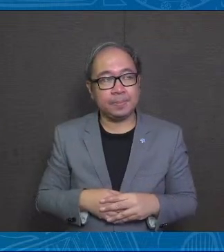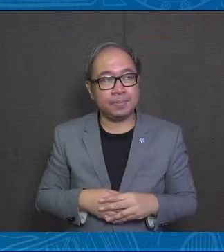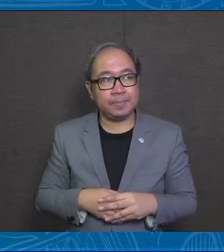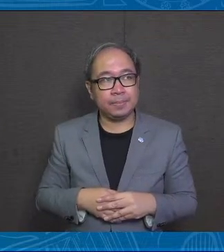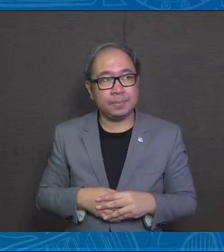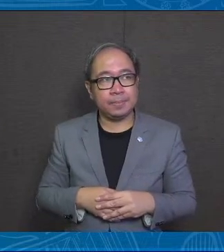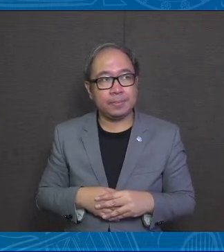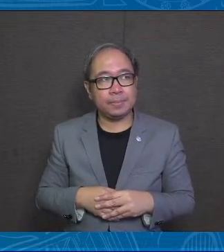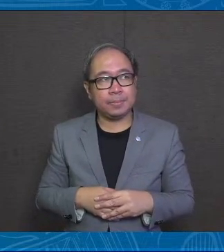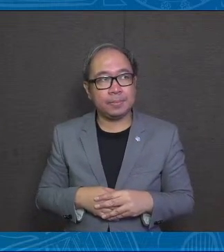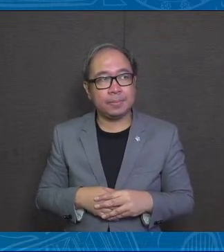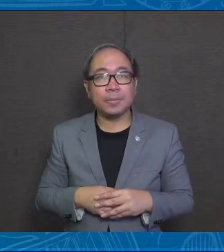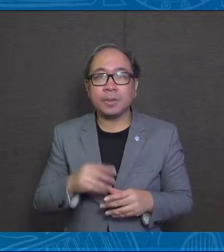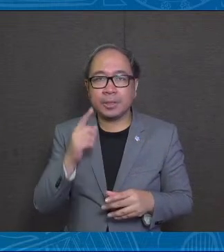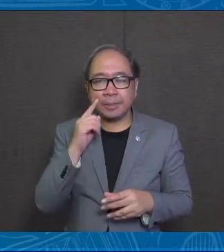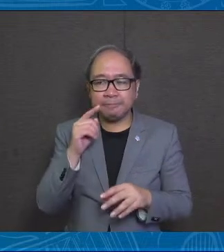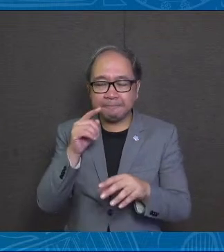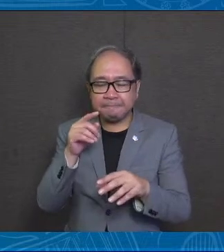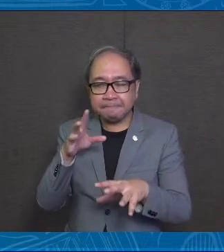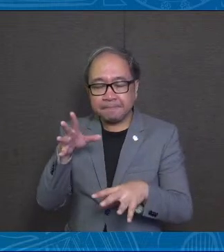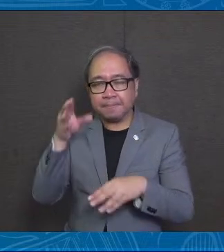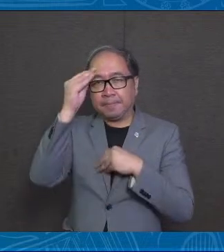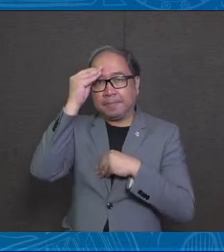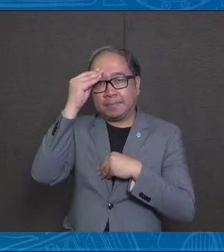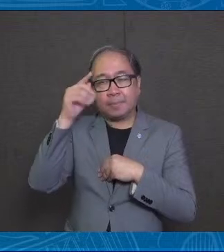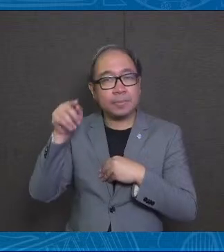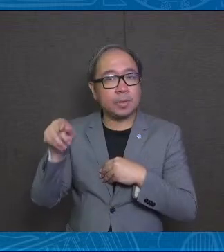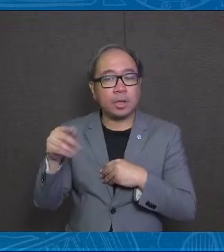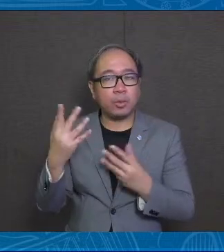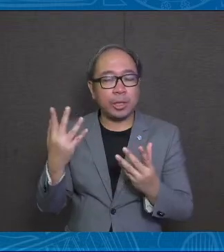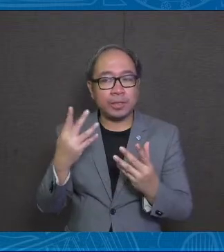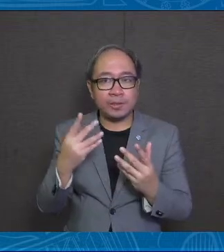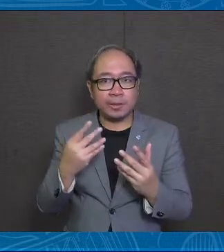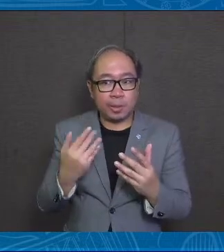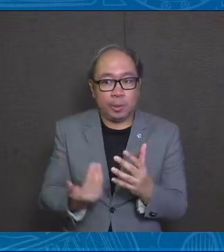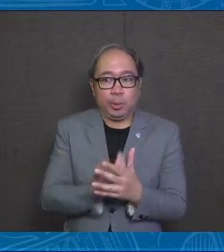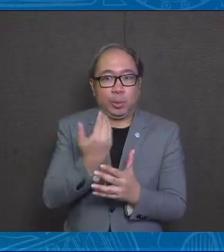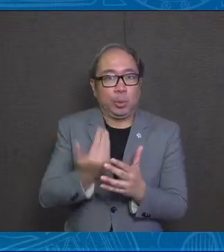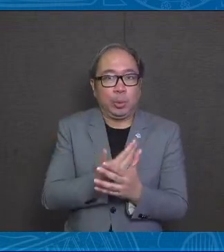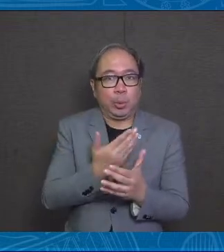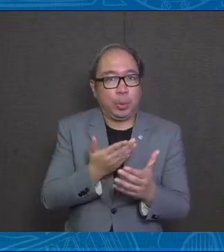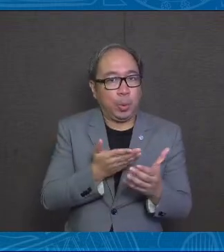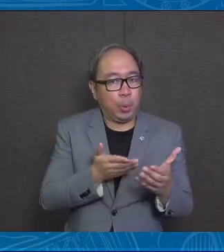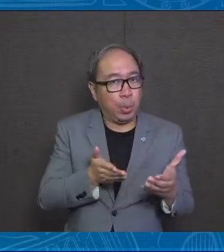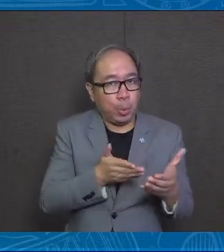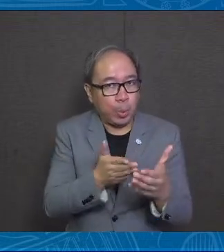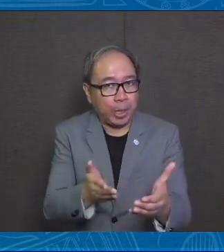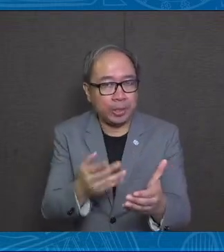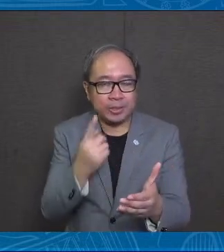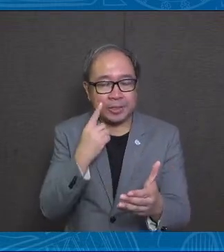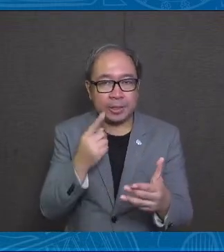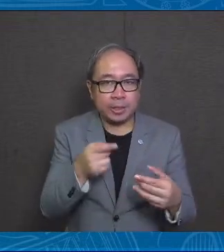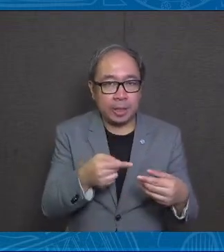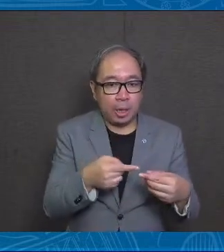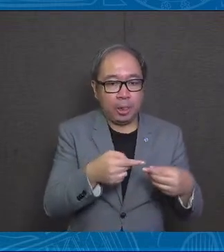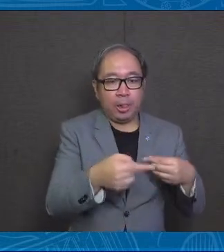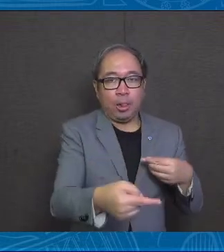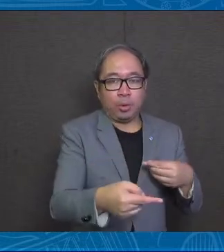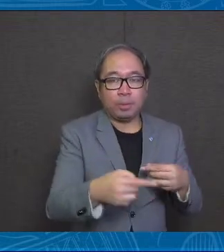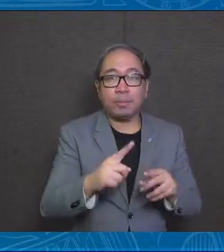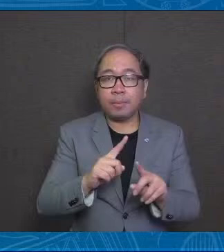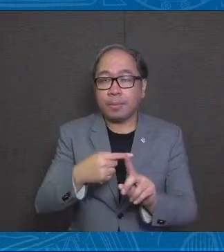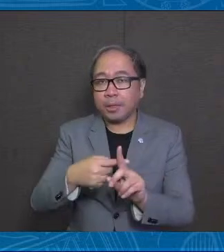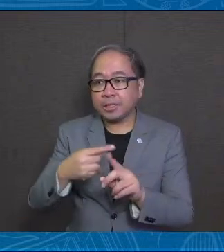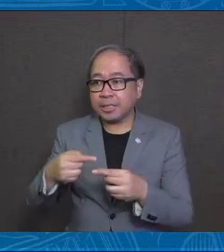Some really important and I think innovative ways that you allow us is approaching it. Obviously, the short-term, medium-term physical frameworks